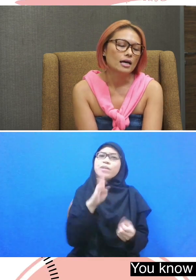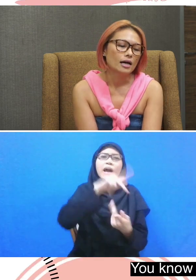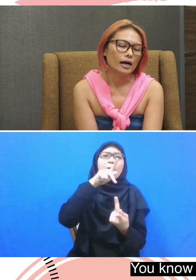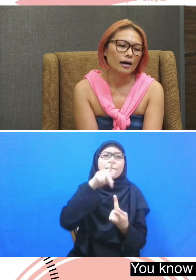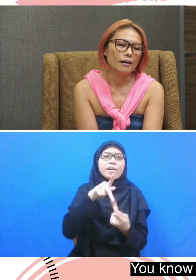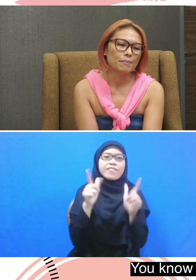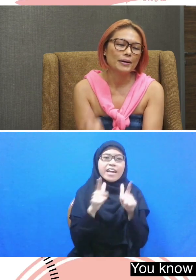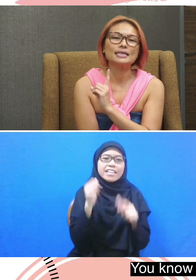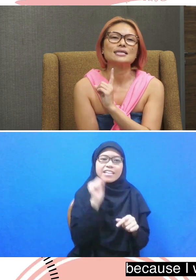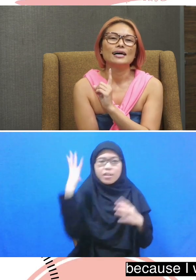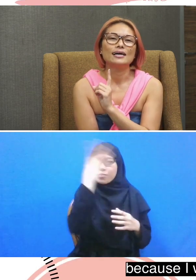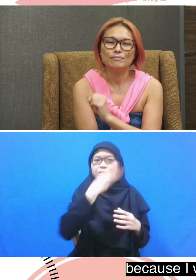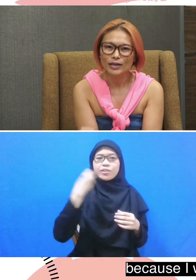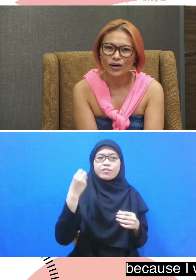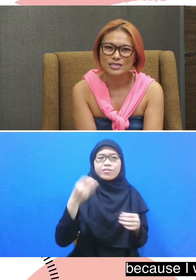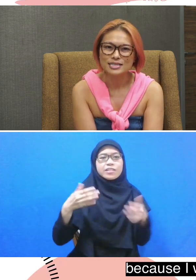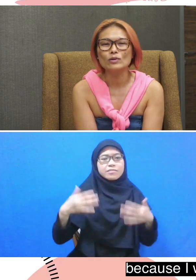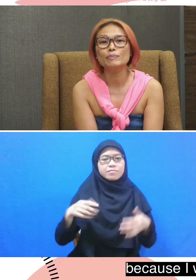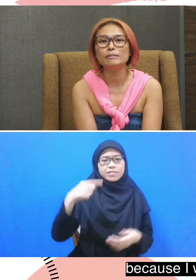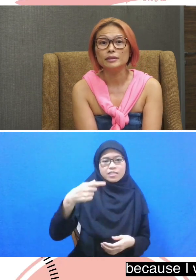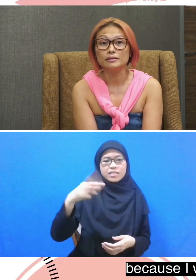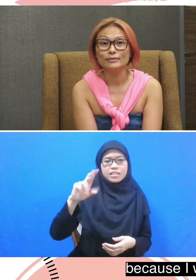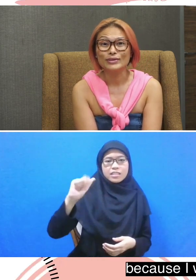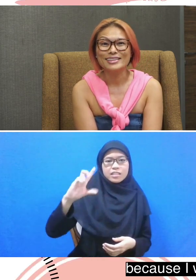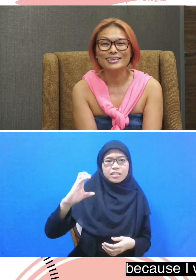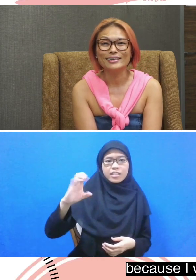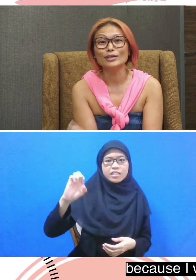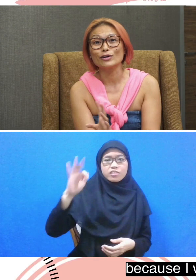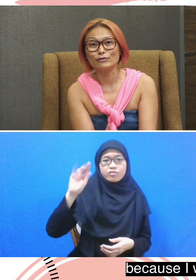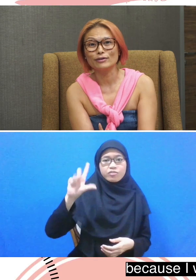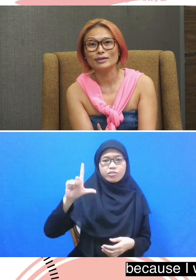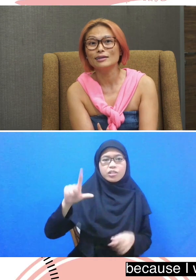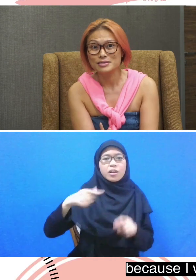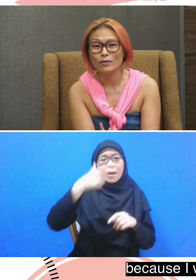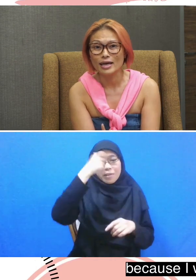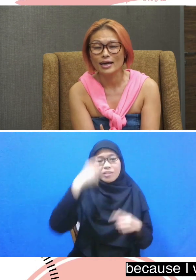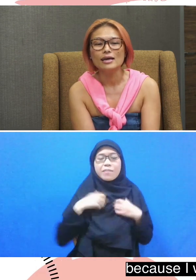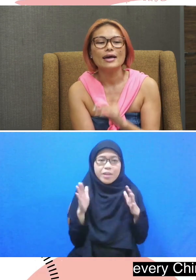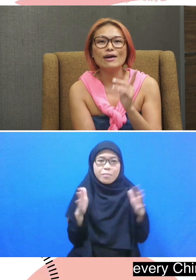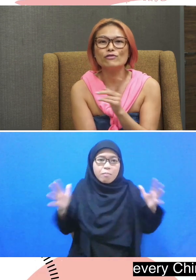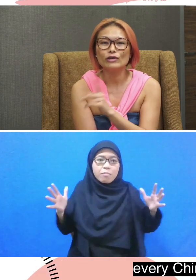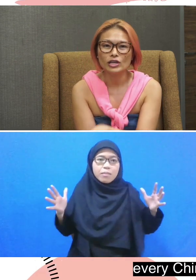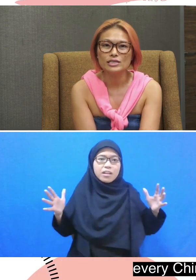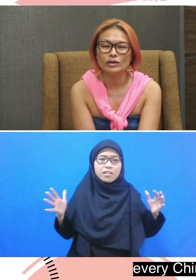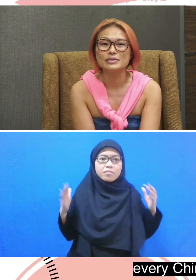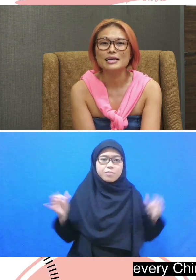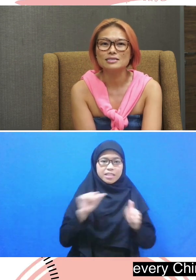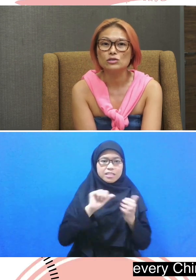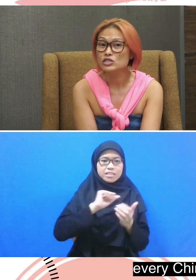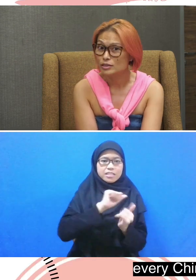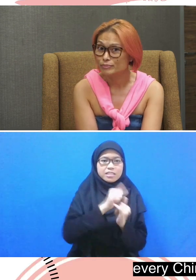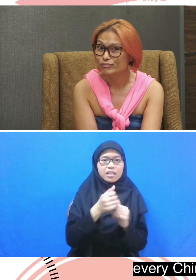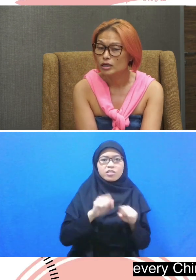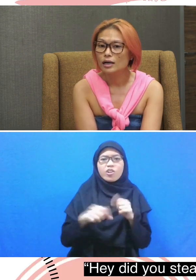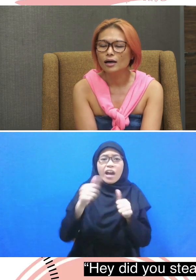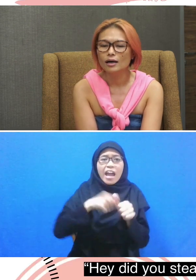that. But because I was bigger built than a lot of girls out there, every Chinese New Year I was asked this